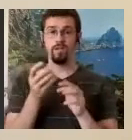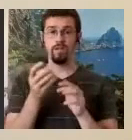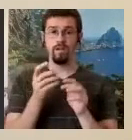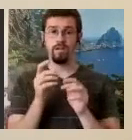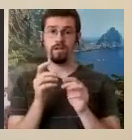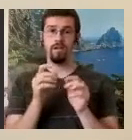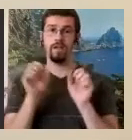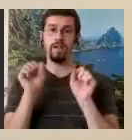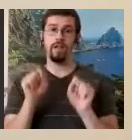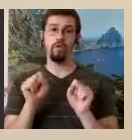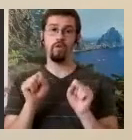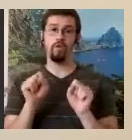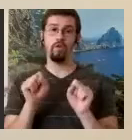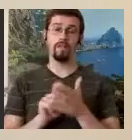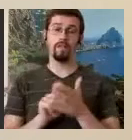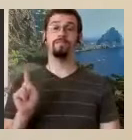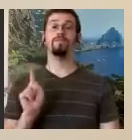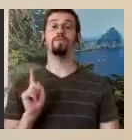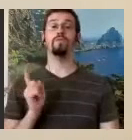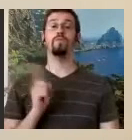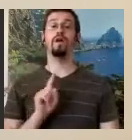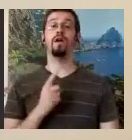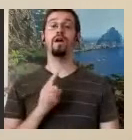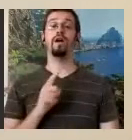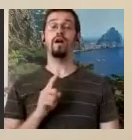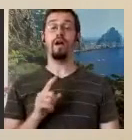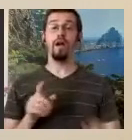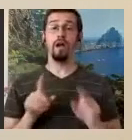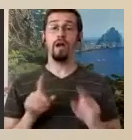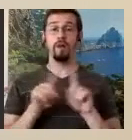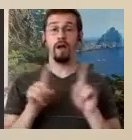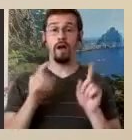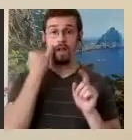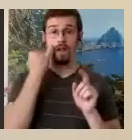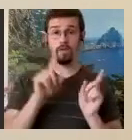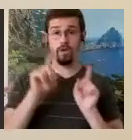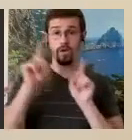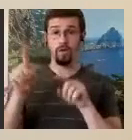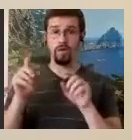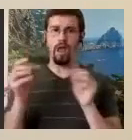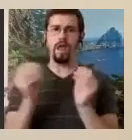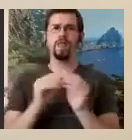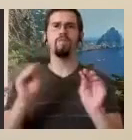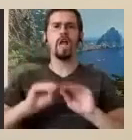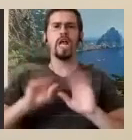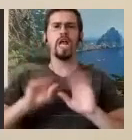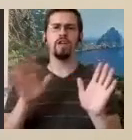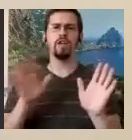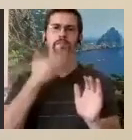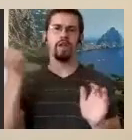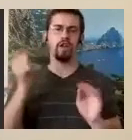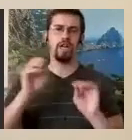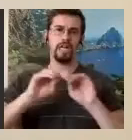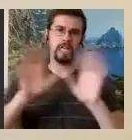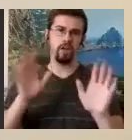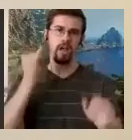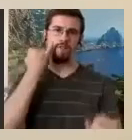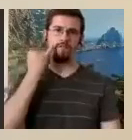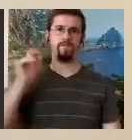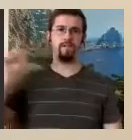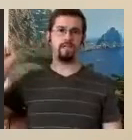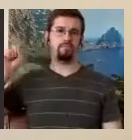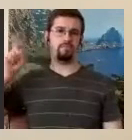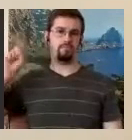head. But in actual fact, it could be read much more clearer when it was placed right at the top of the head on